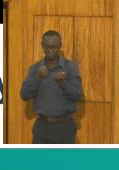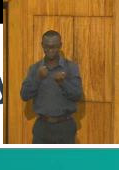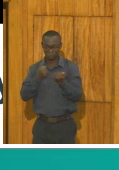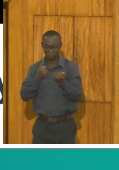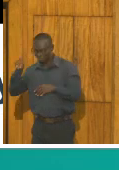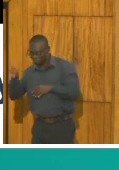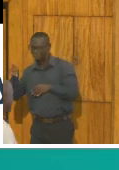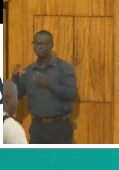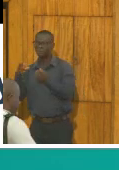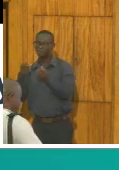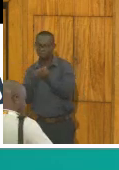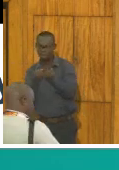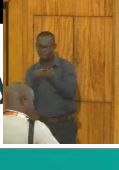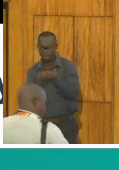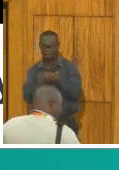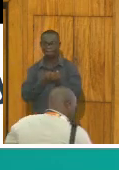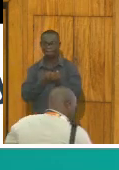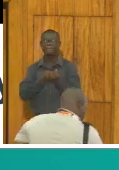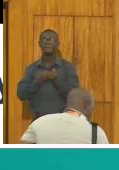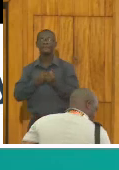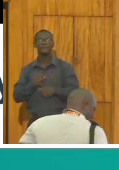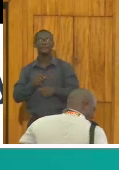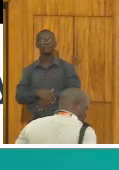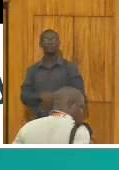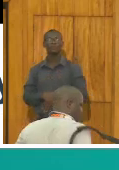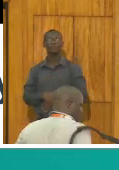national current national health care financing landscape.